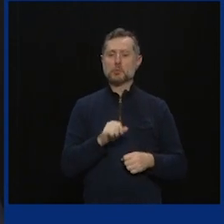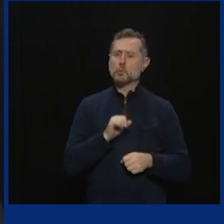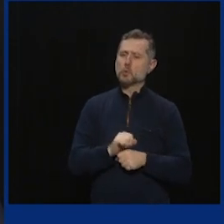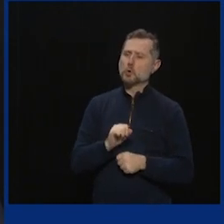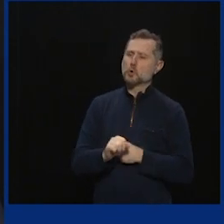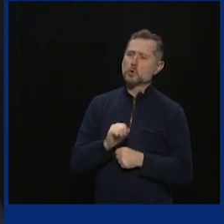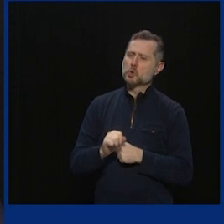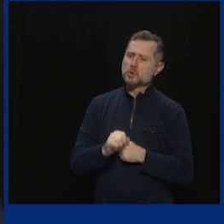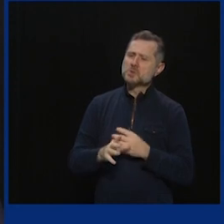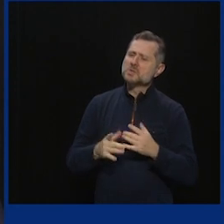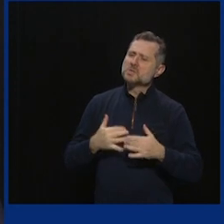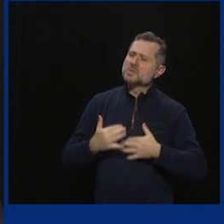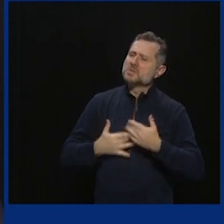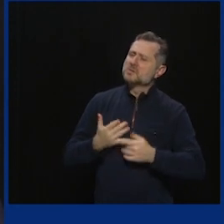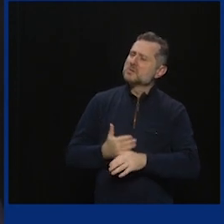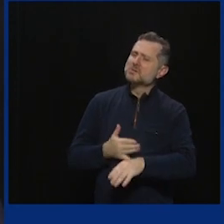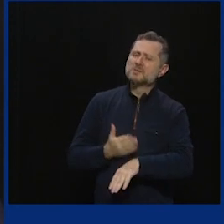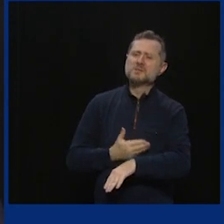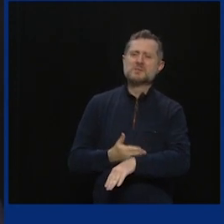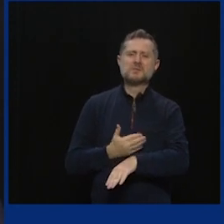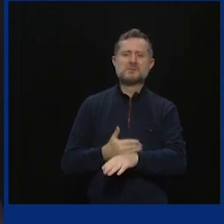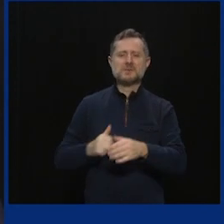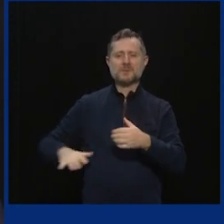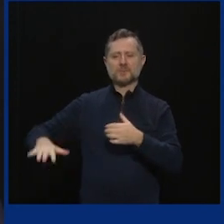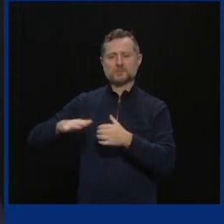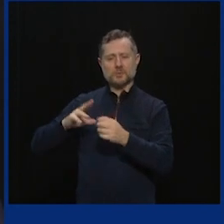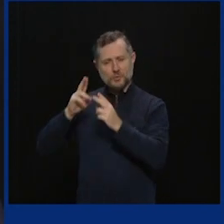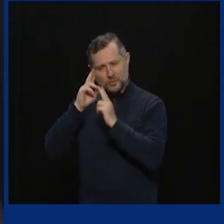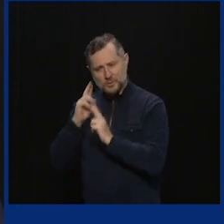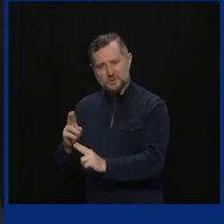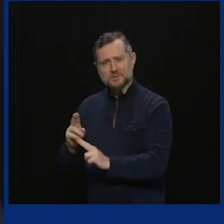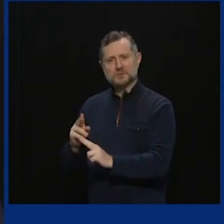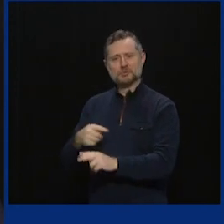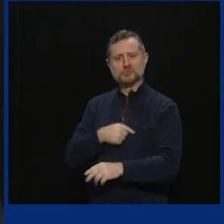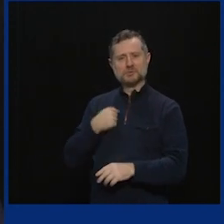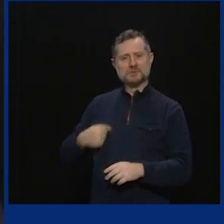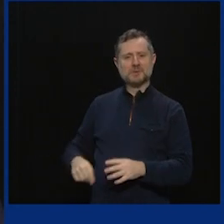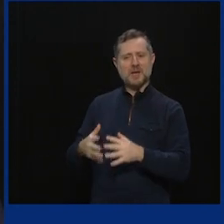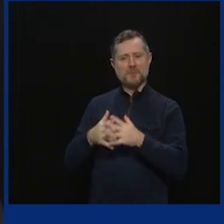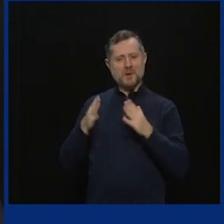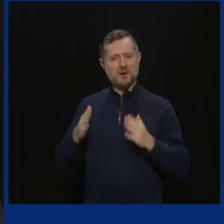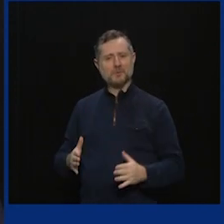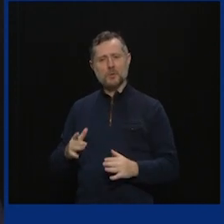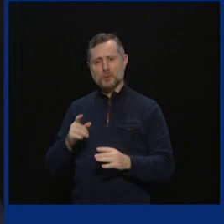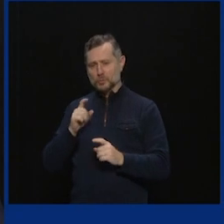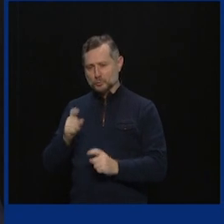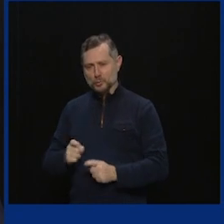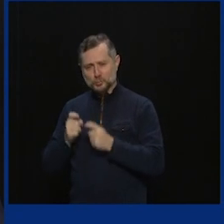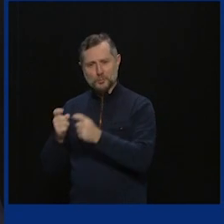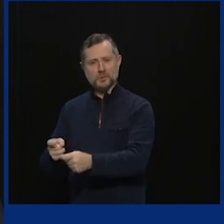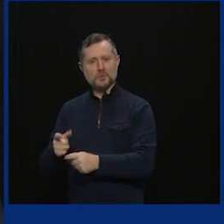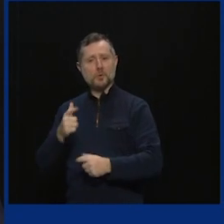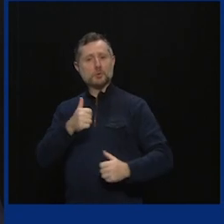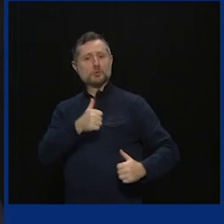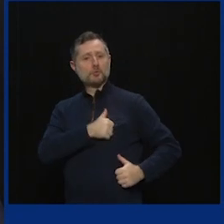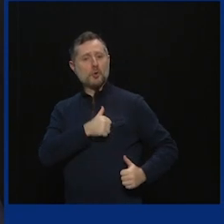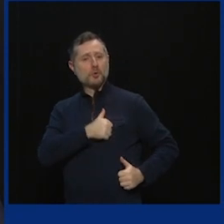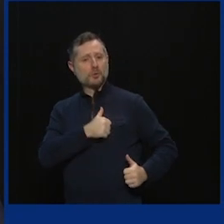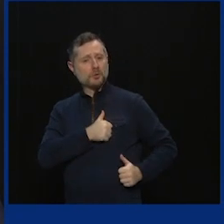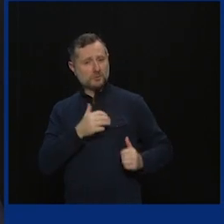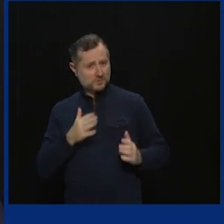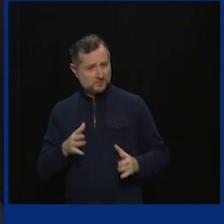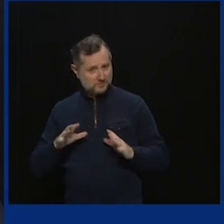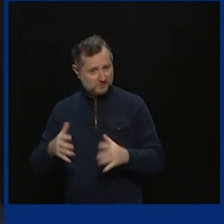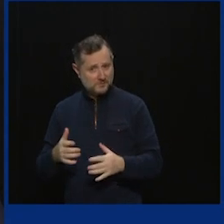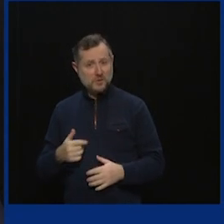the contribution of Chinese American and to honor the Chinese American soldiers that made the